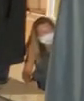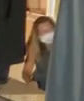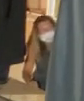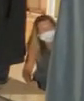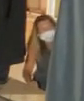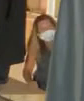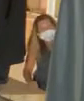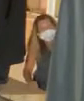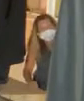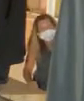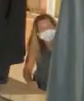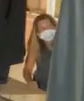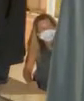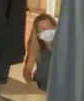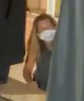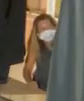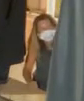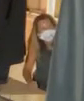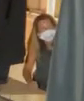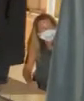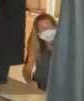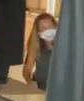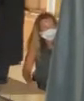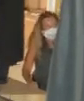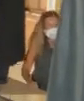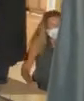Sophia Margaret Stepano in absentia.